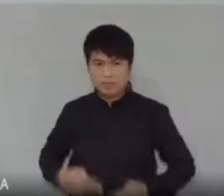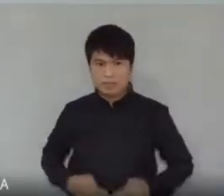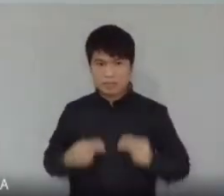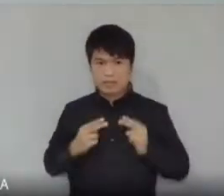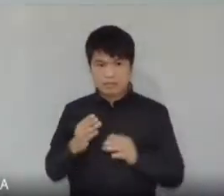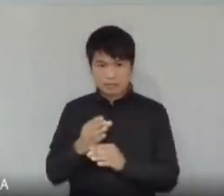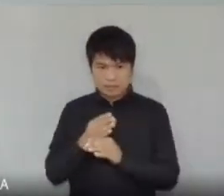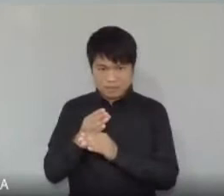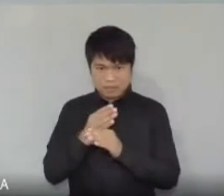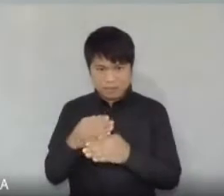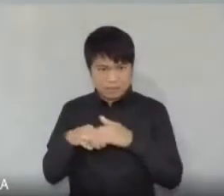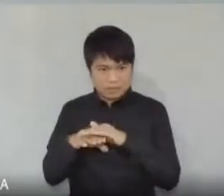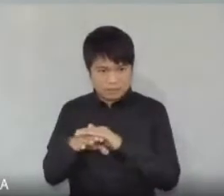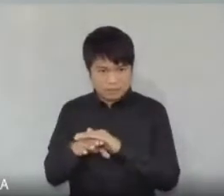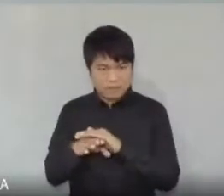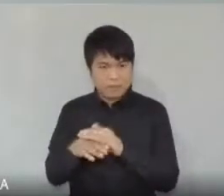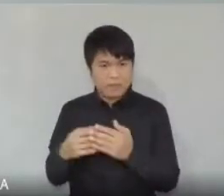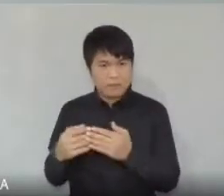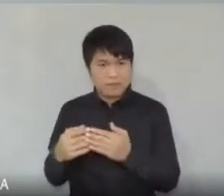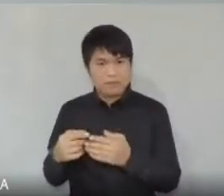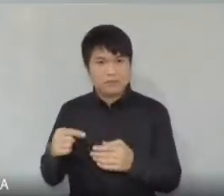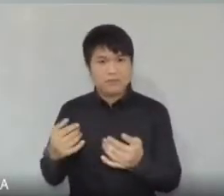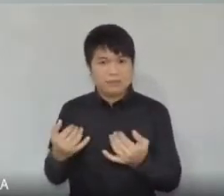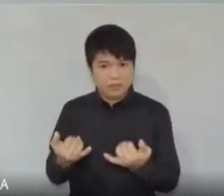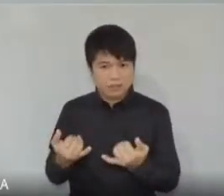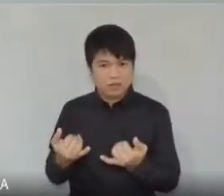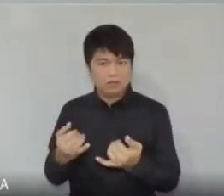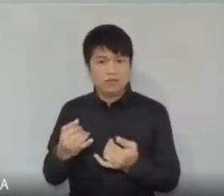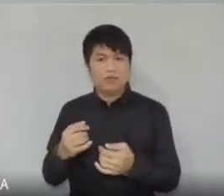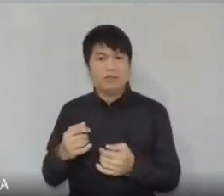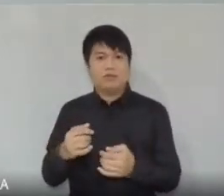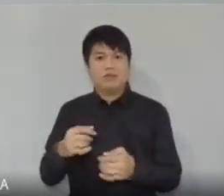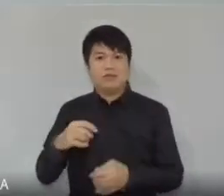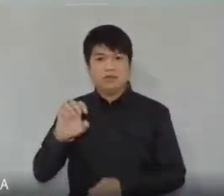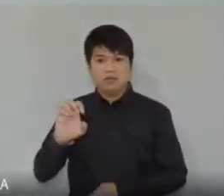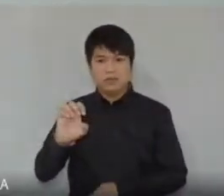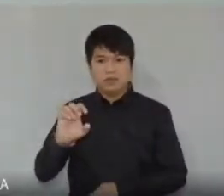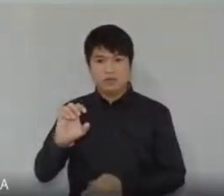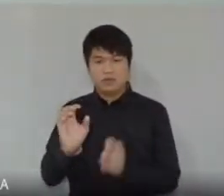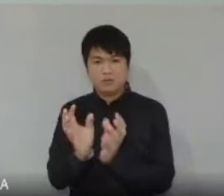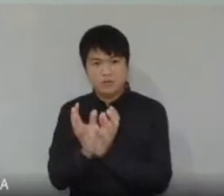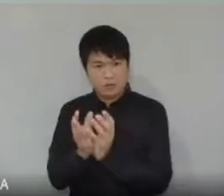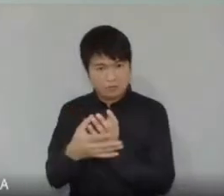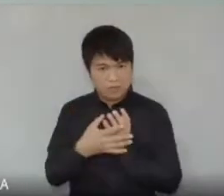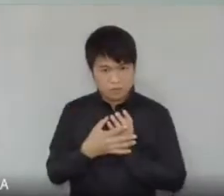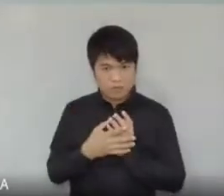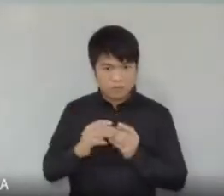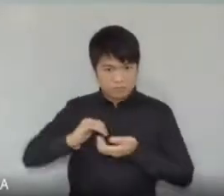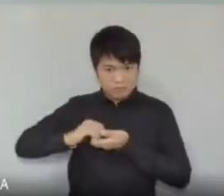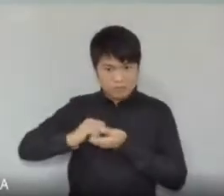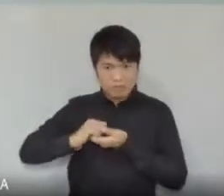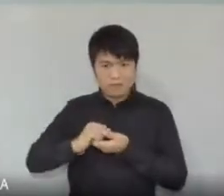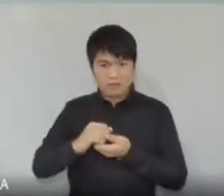services via telehealth to everyone, everywhere. So this has led to increased uptake of telehealth